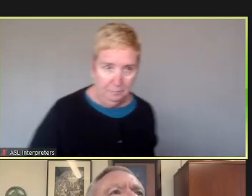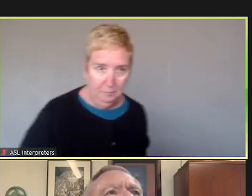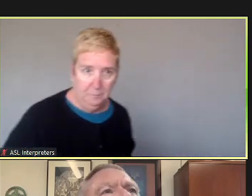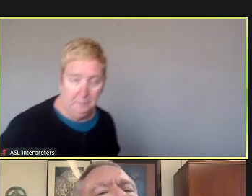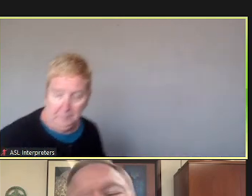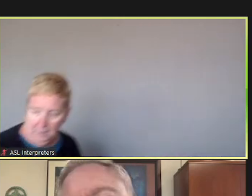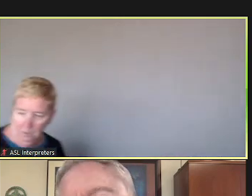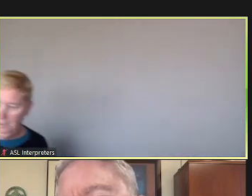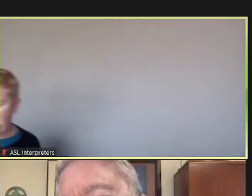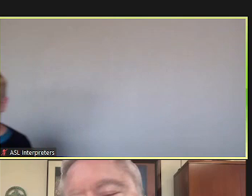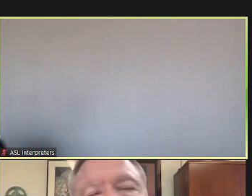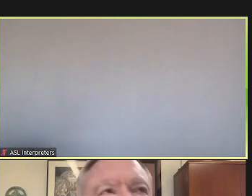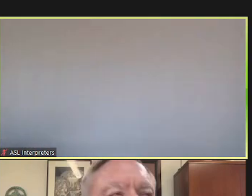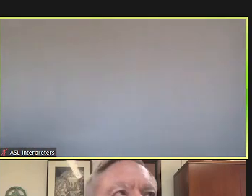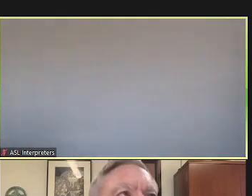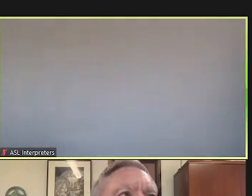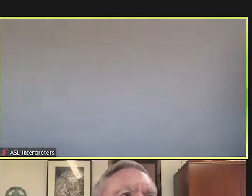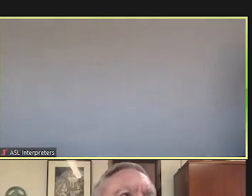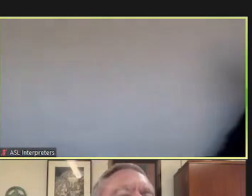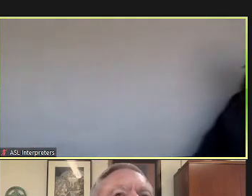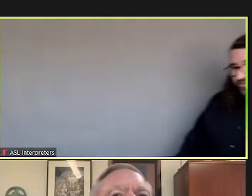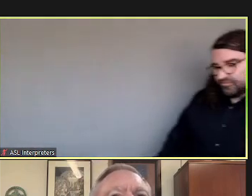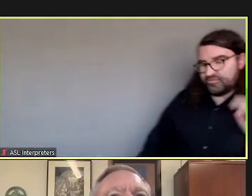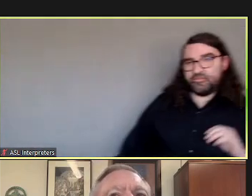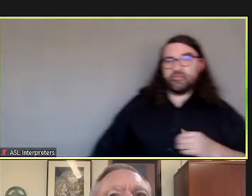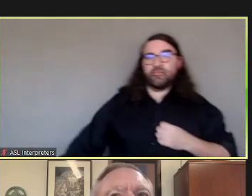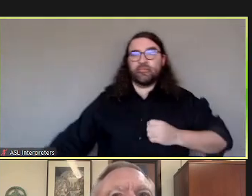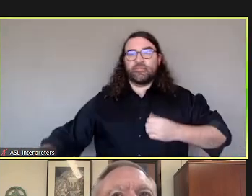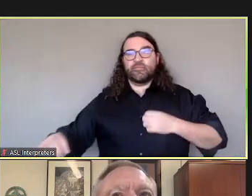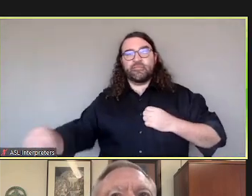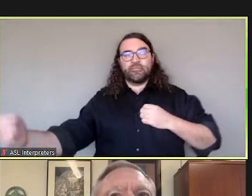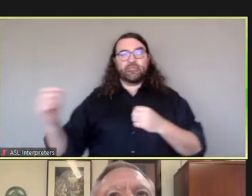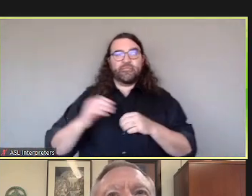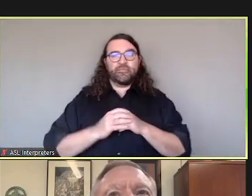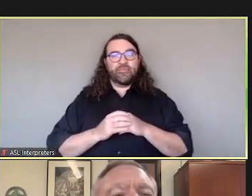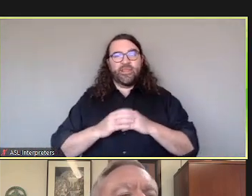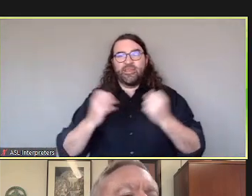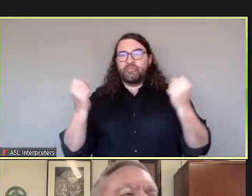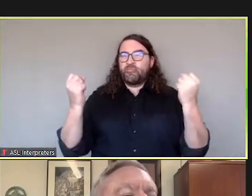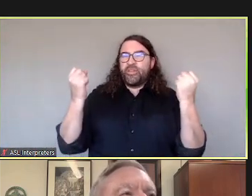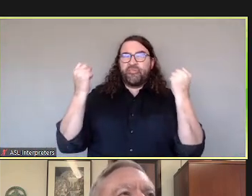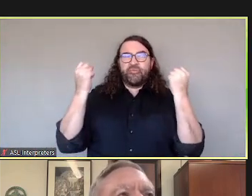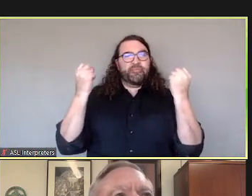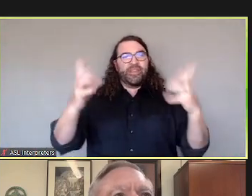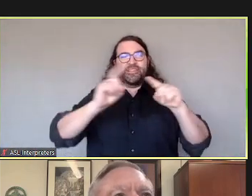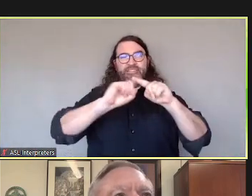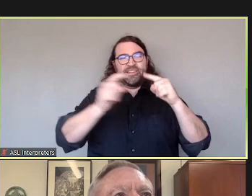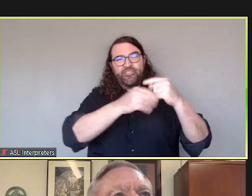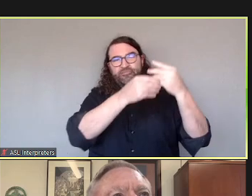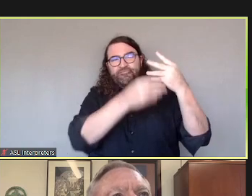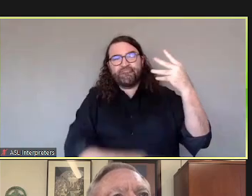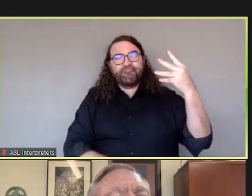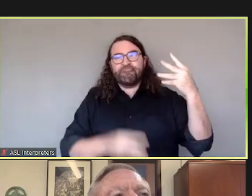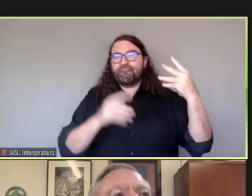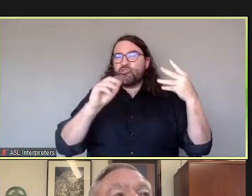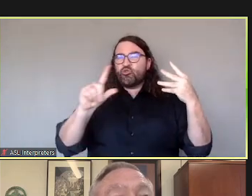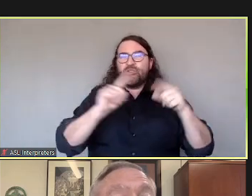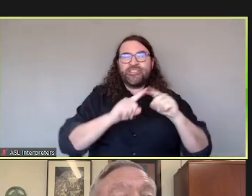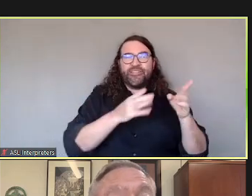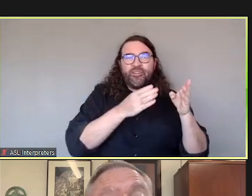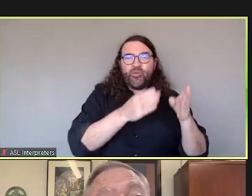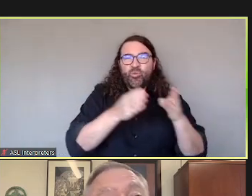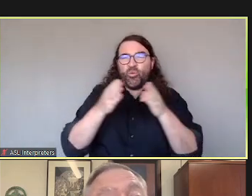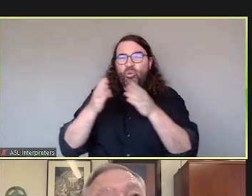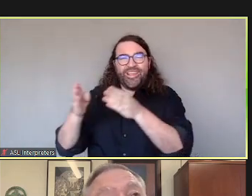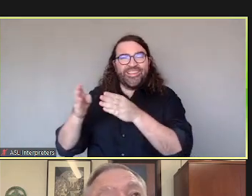So, we have an incredible arsenal of tools. When I think back to the first year of the pandemic and how little